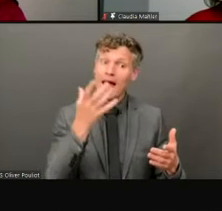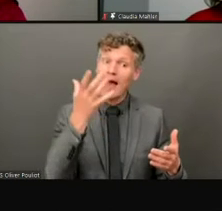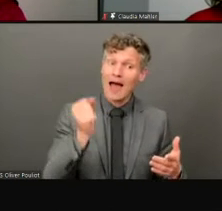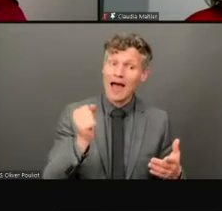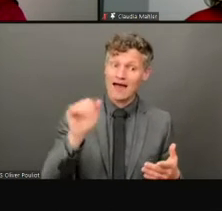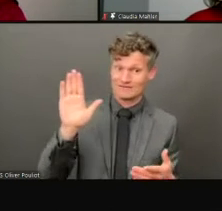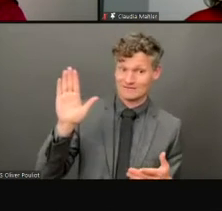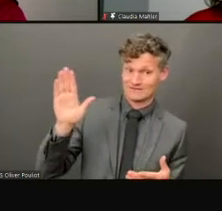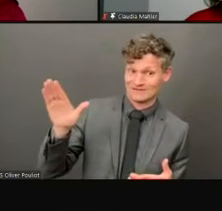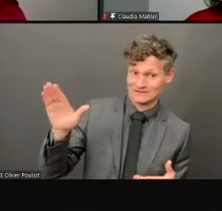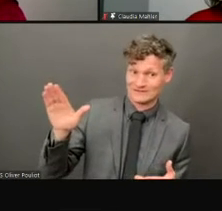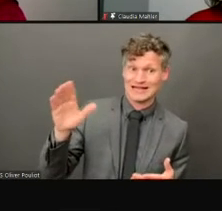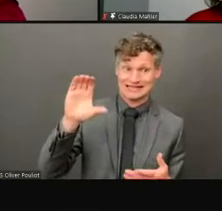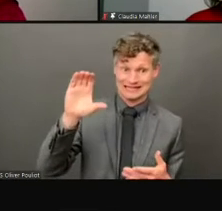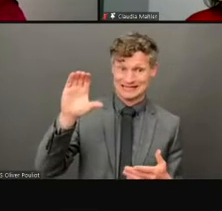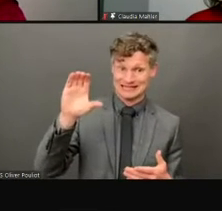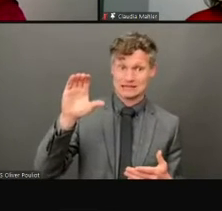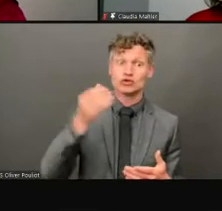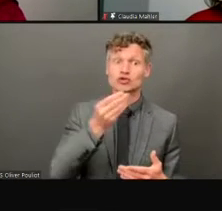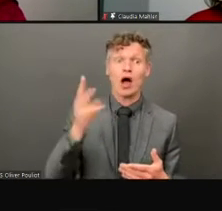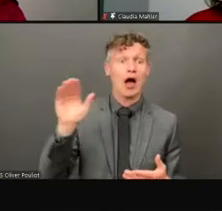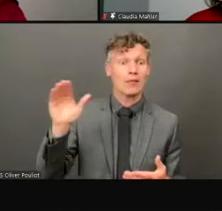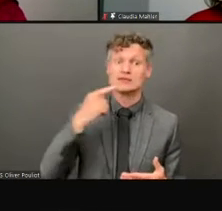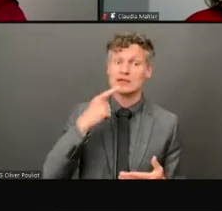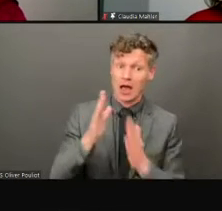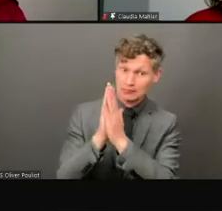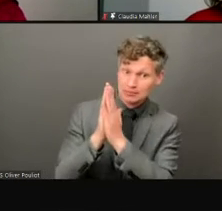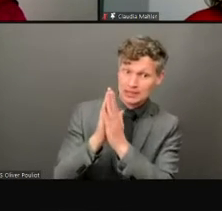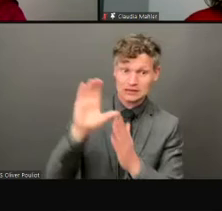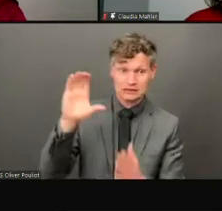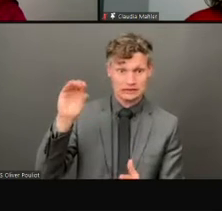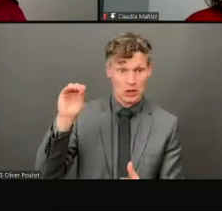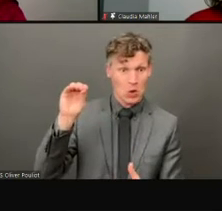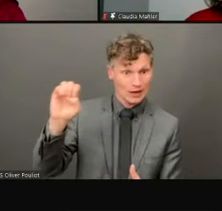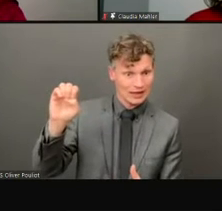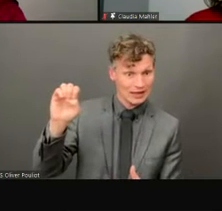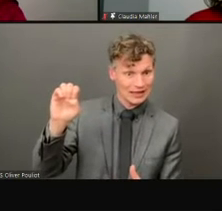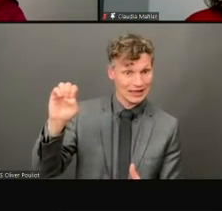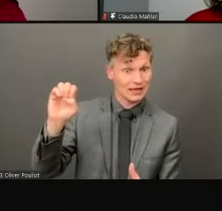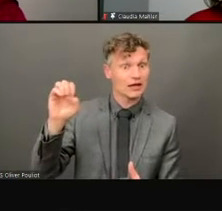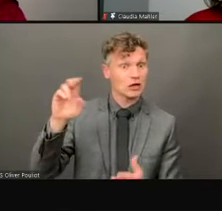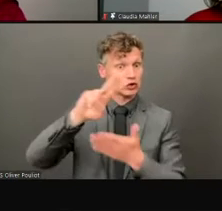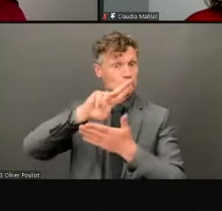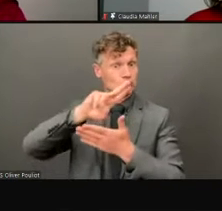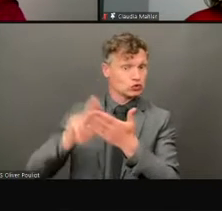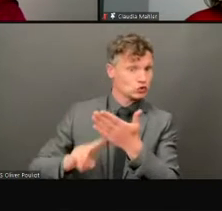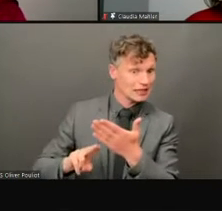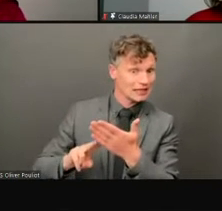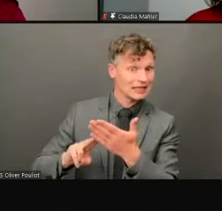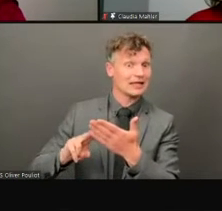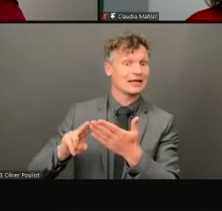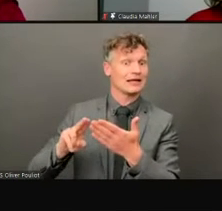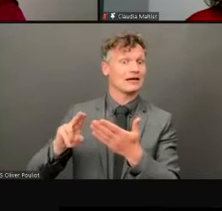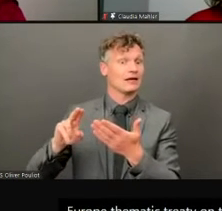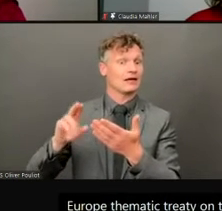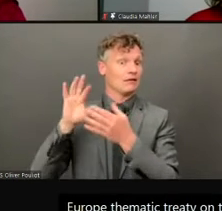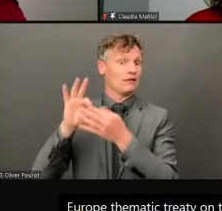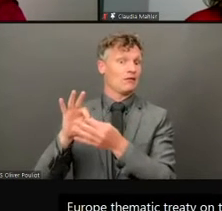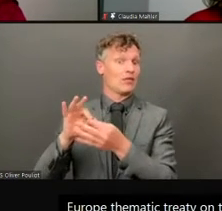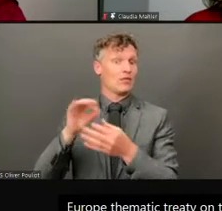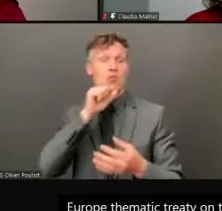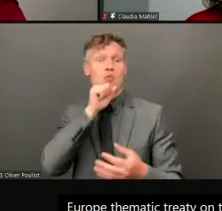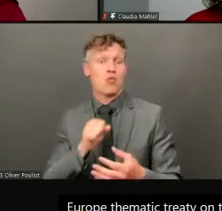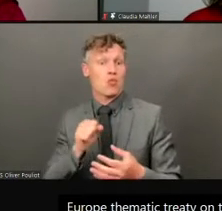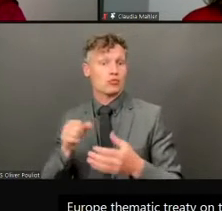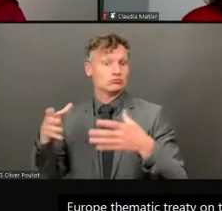treaty on the rights of older people. I think we'll probably see a UN treaty before we see a Council of Europe treaty. But